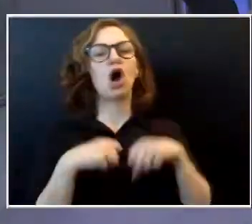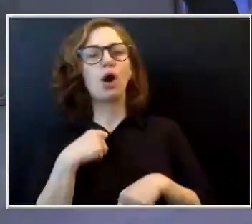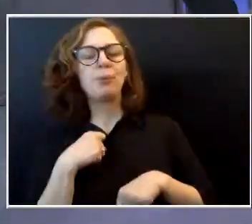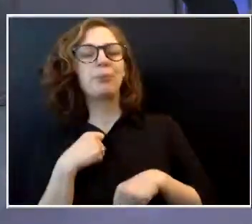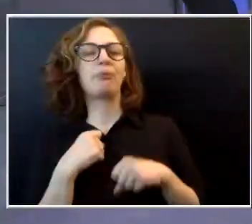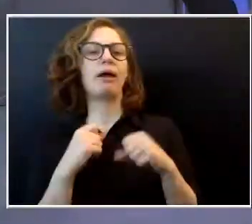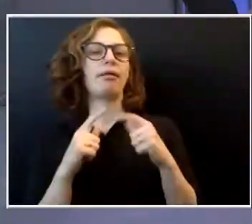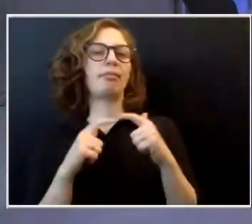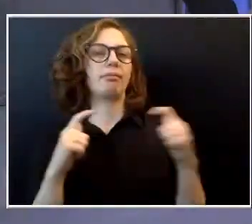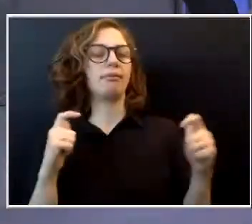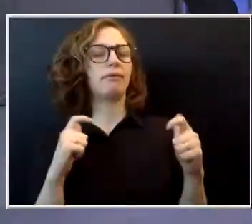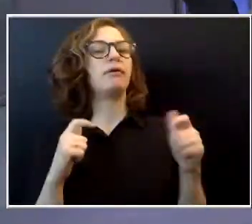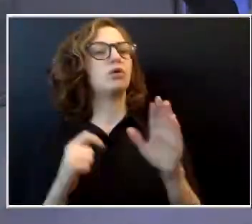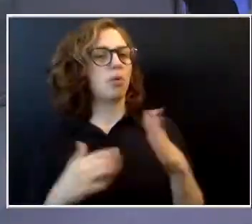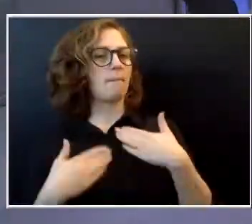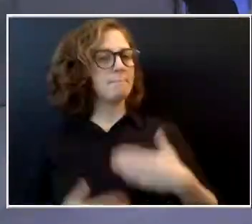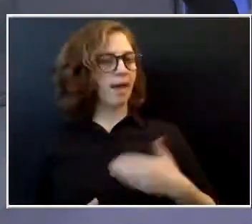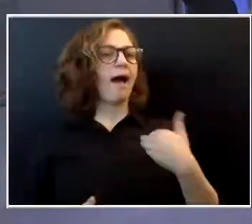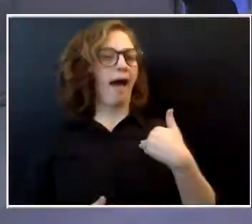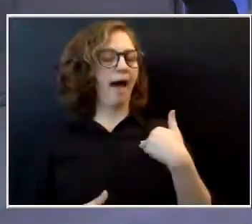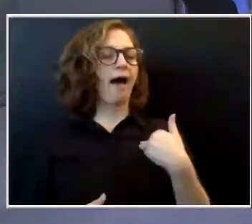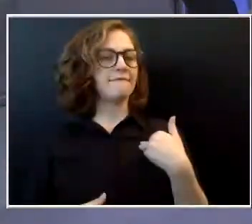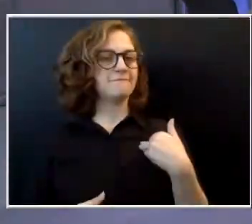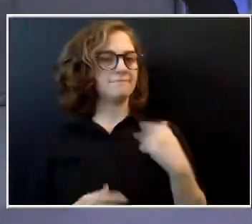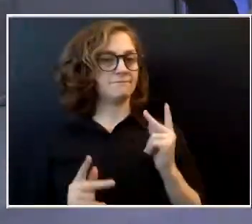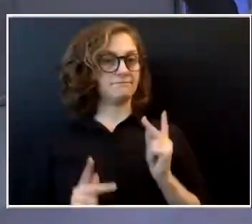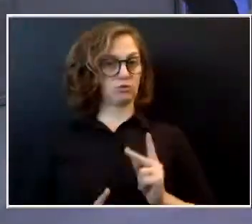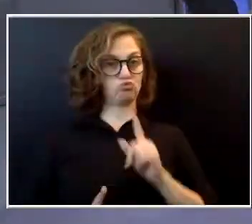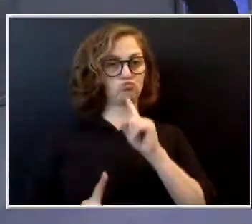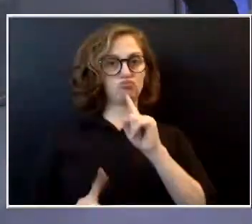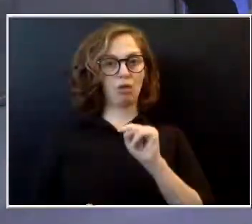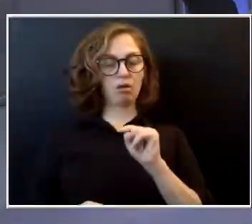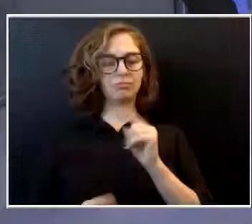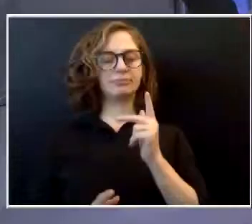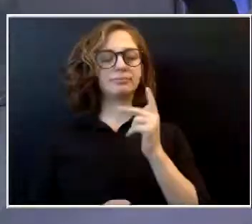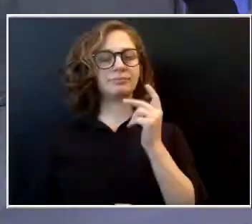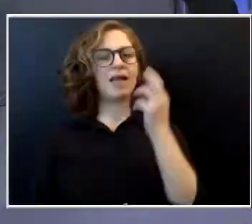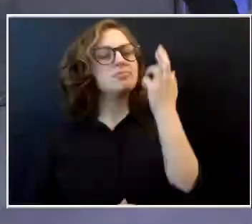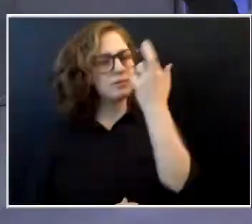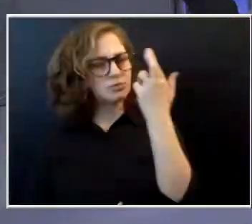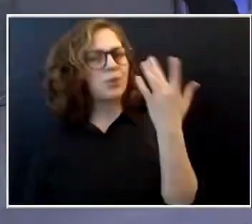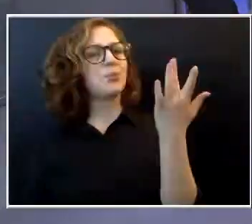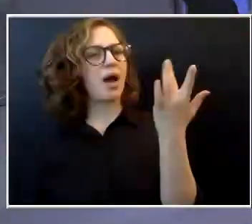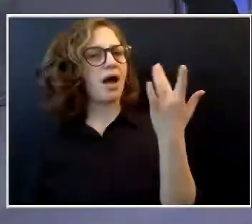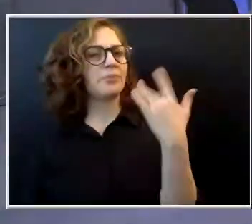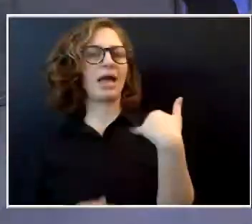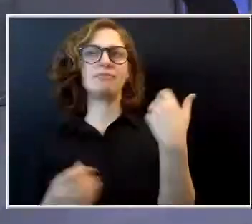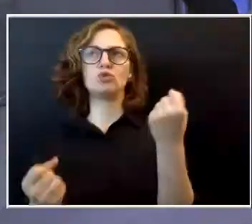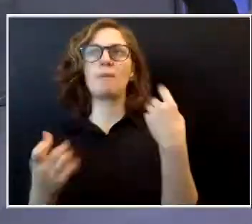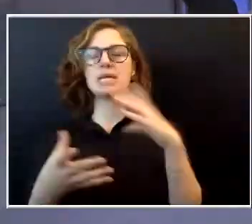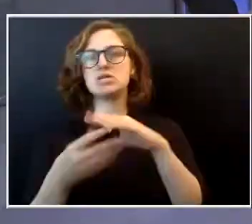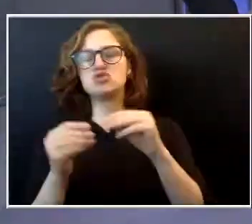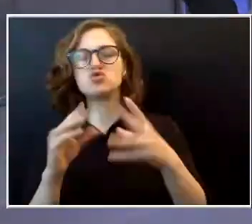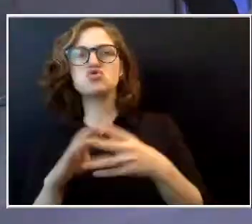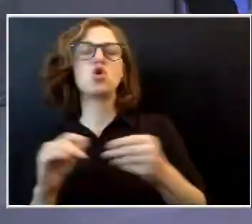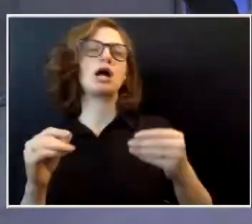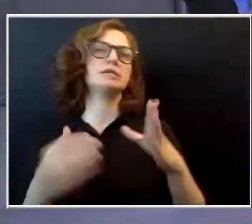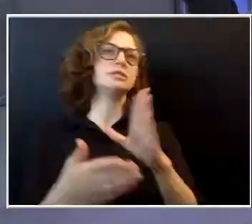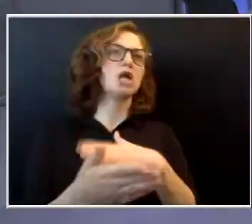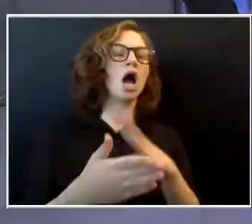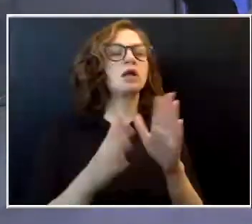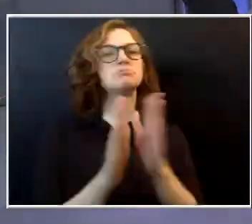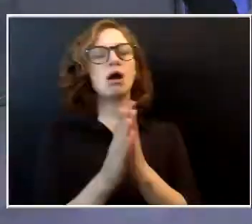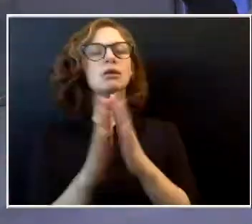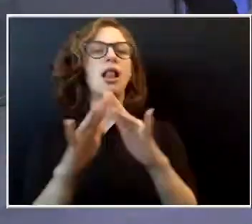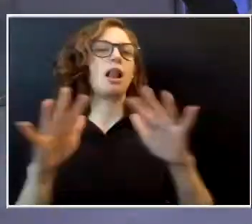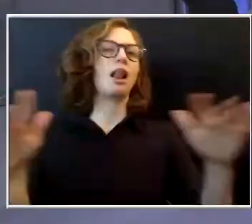body. And there's a reason why there are so many songs and movies and books and musicals about love and heartbreak, because we've all experienced it. It turns